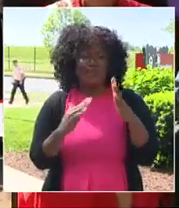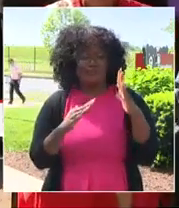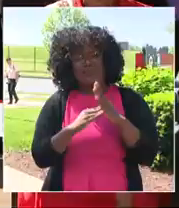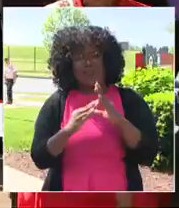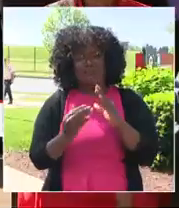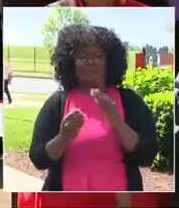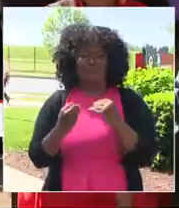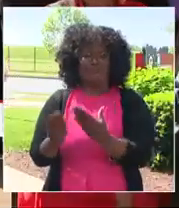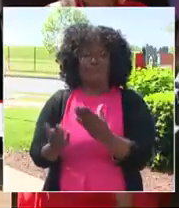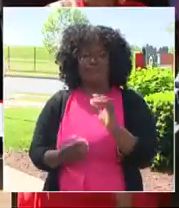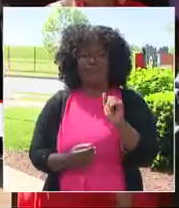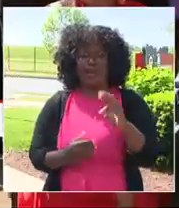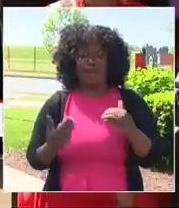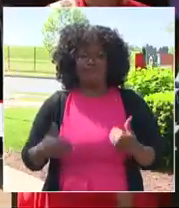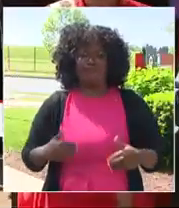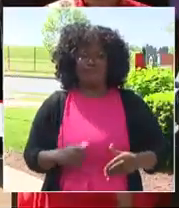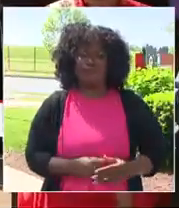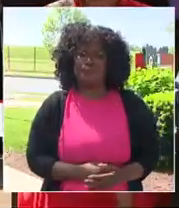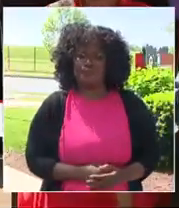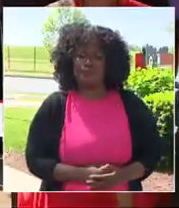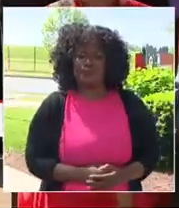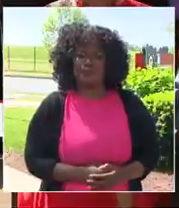recognized